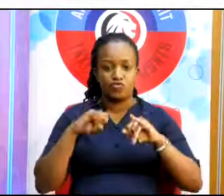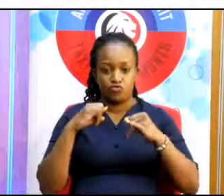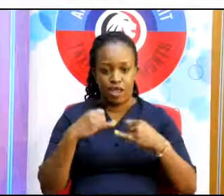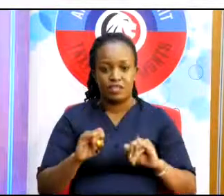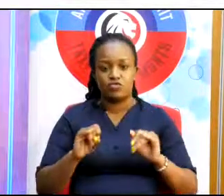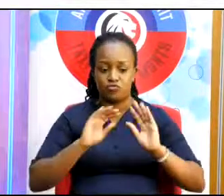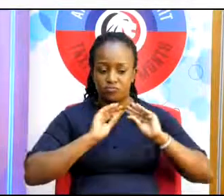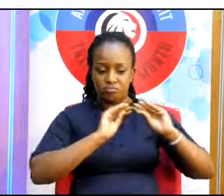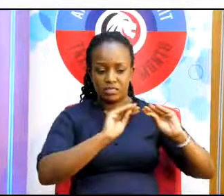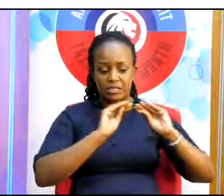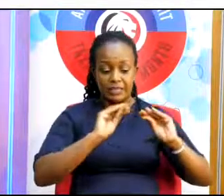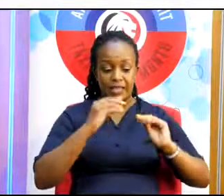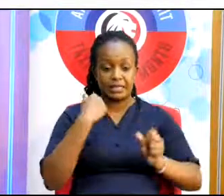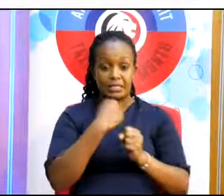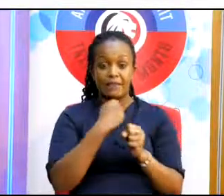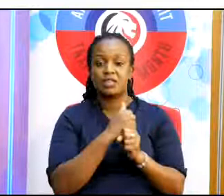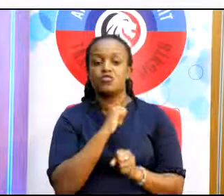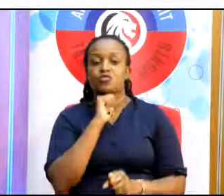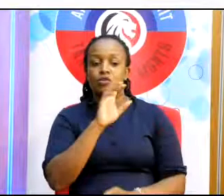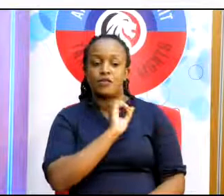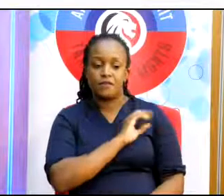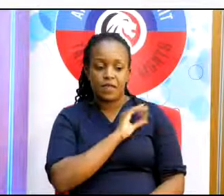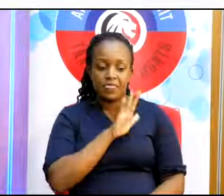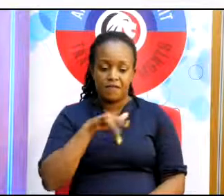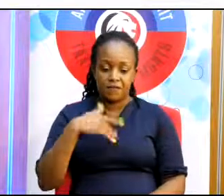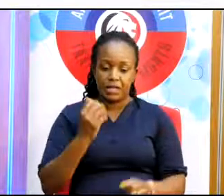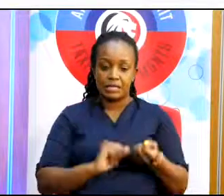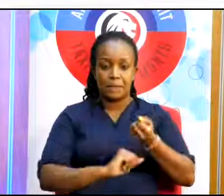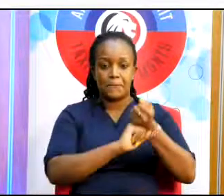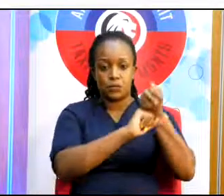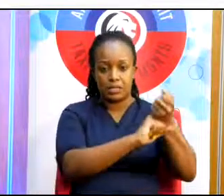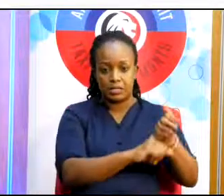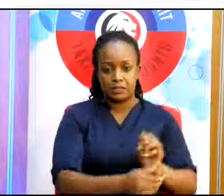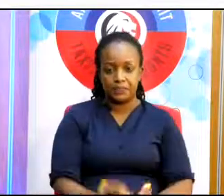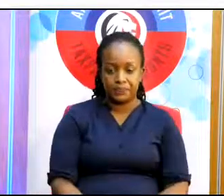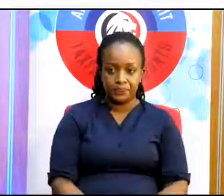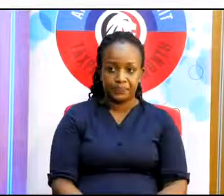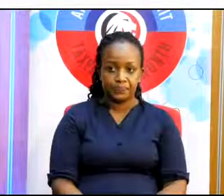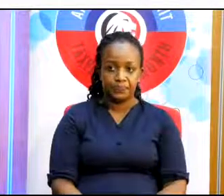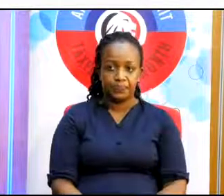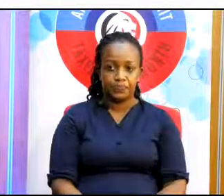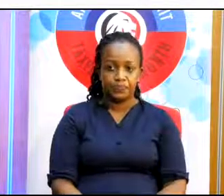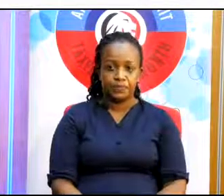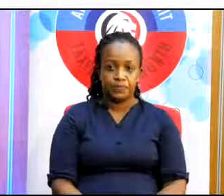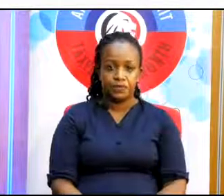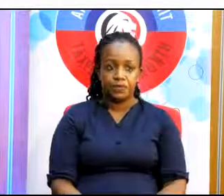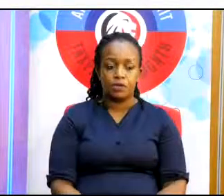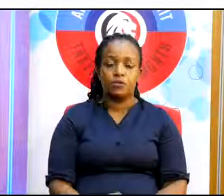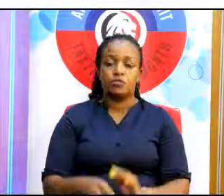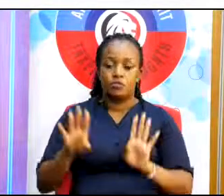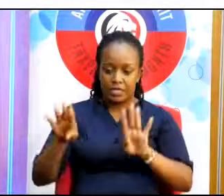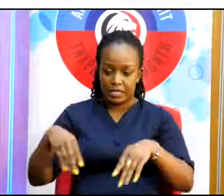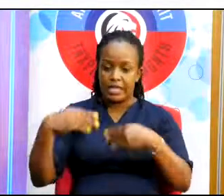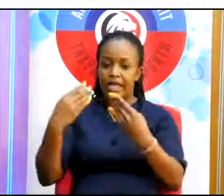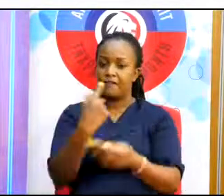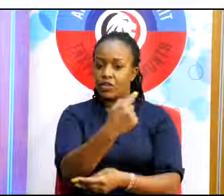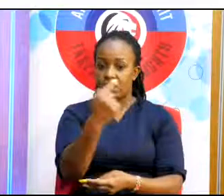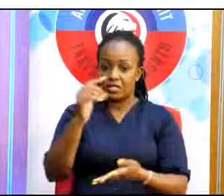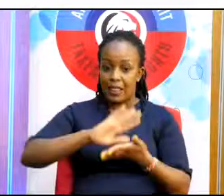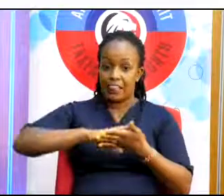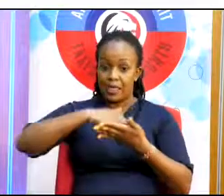our staff to ensure that they do not fear, they feel supported. We were able to give every one of them the laptops that they